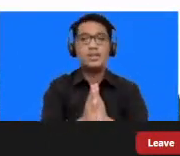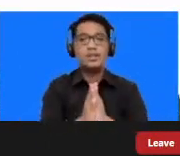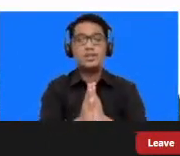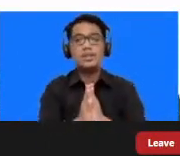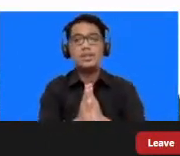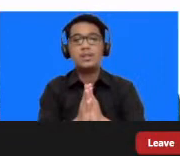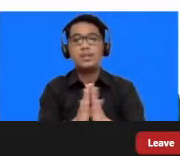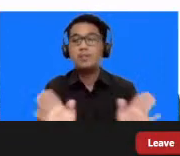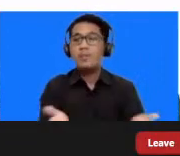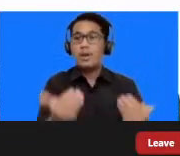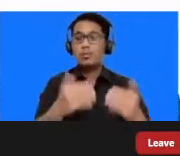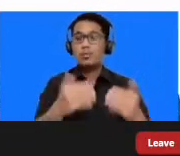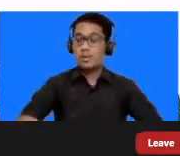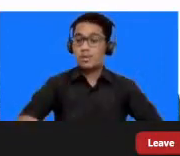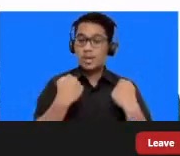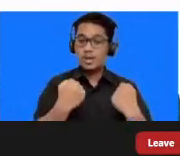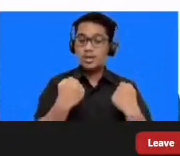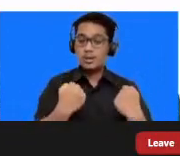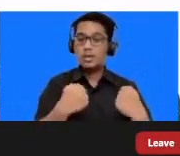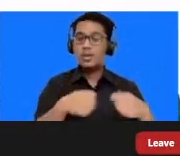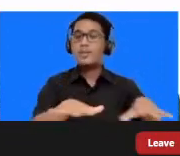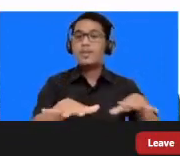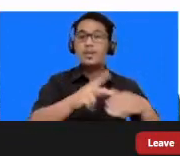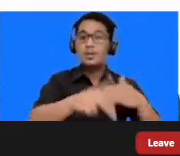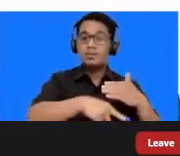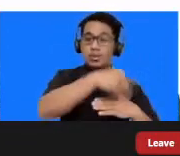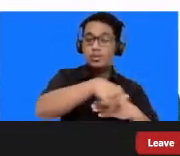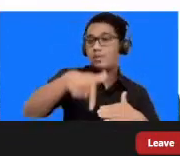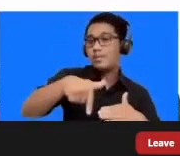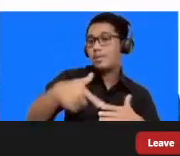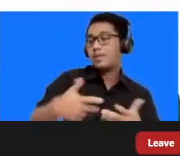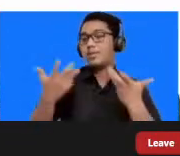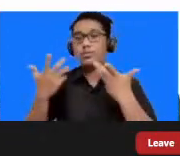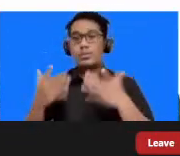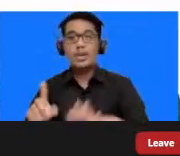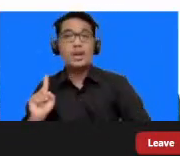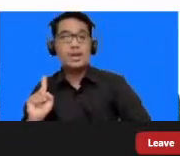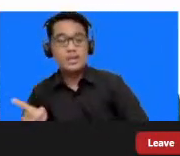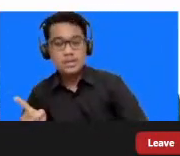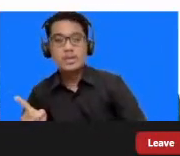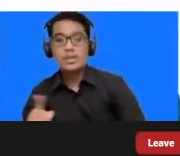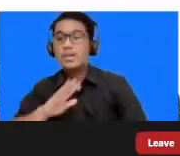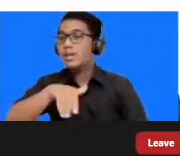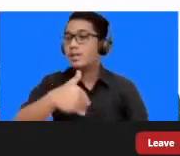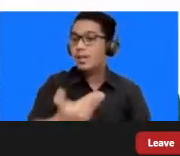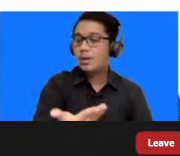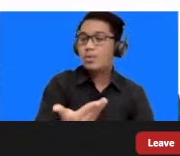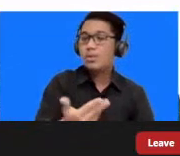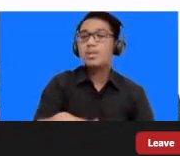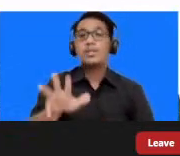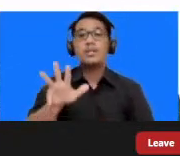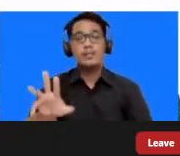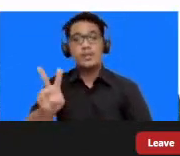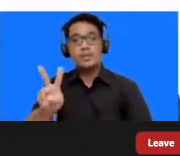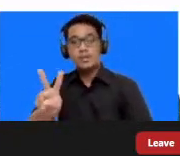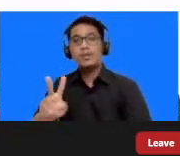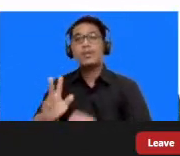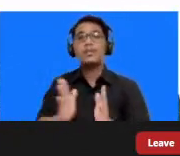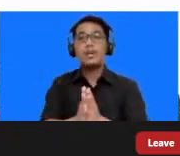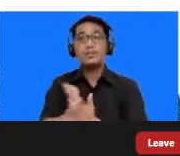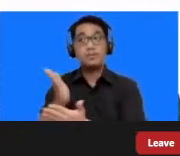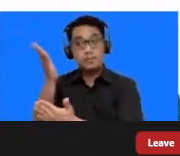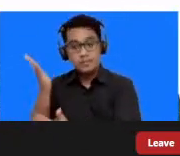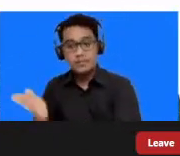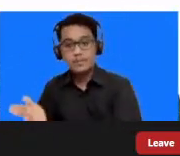This program has been working relentlessly since 1972. Mr. Haq is a veteran government civil service official with